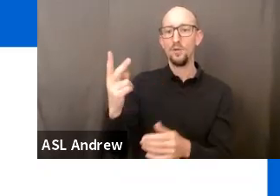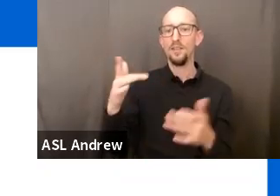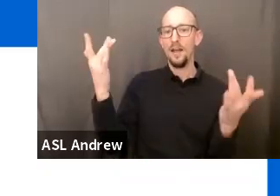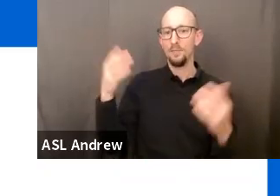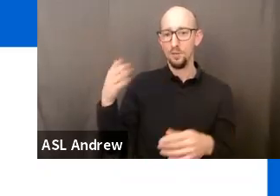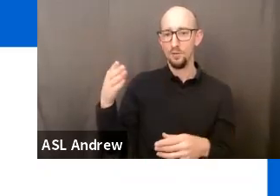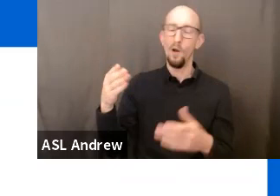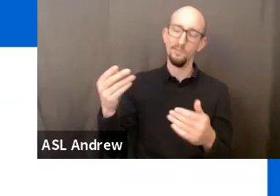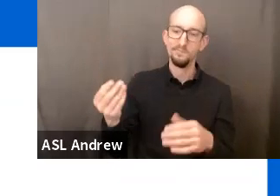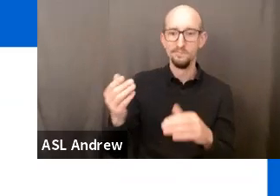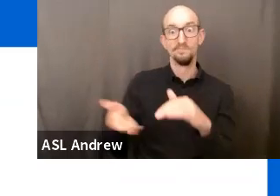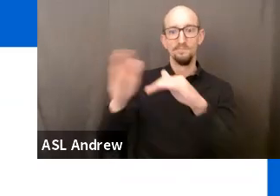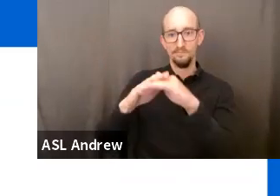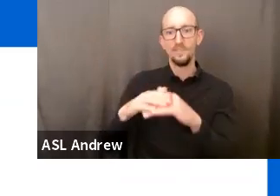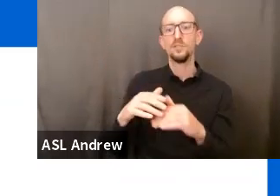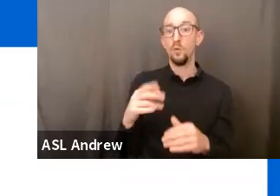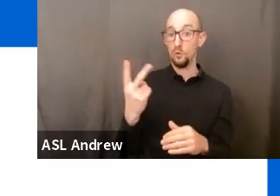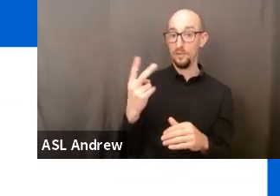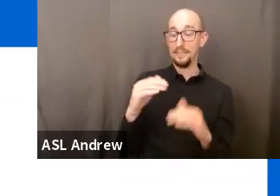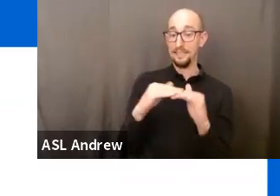So they move from tier 2 to tier 3.